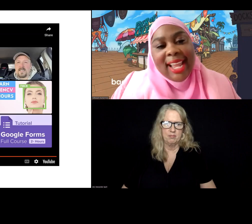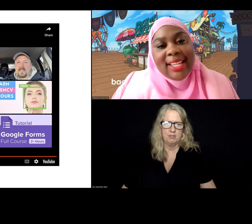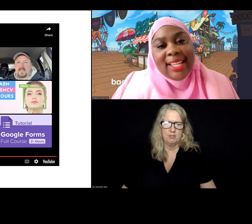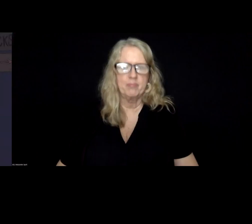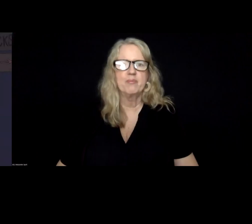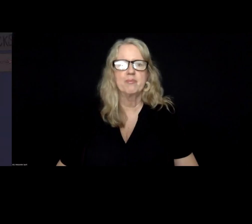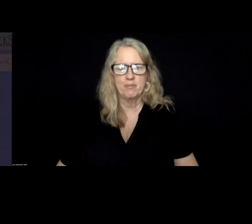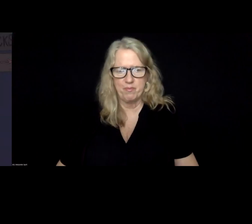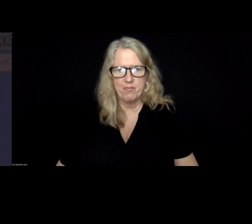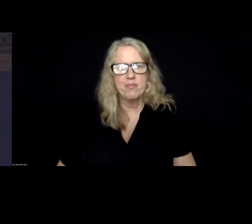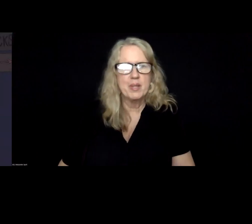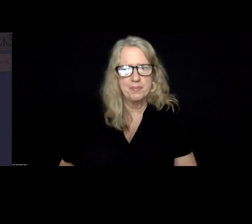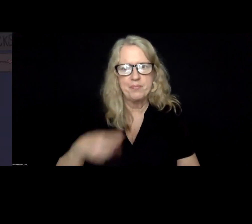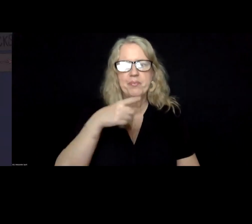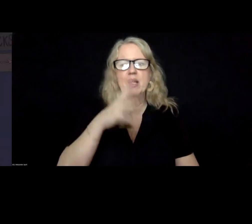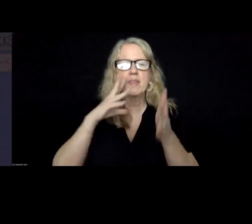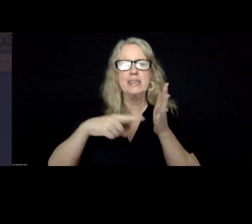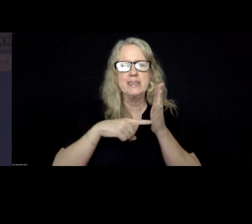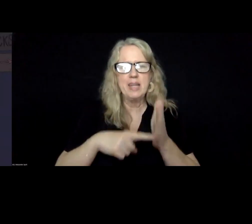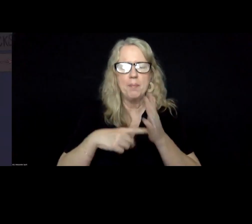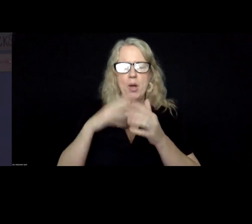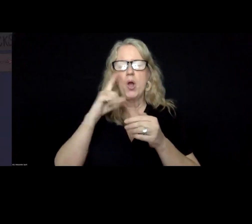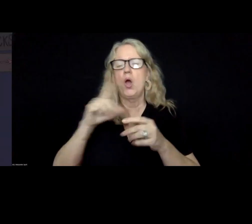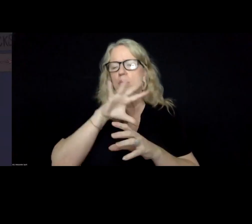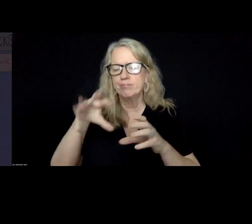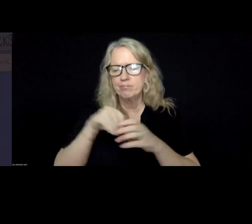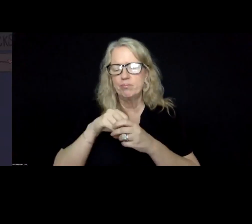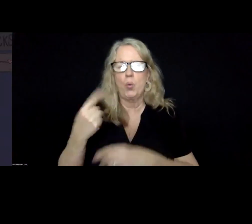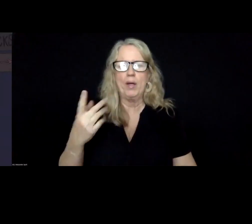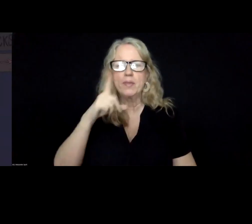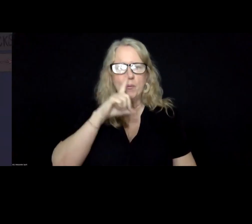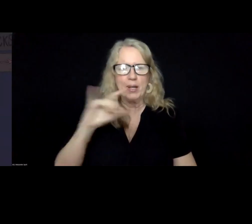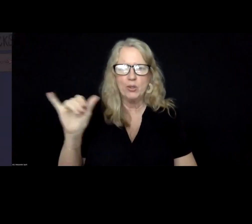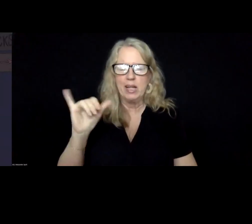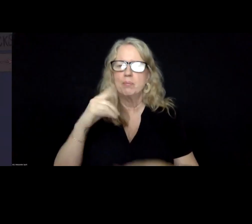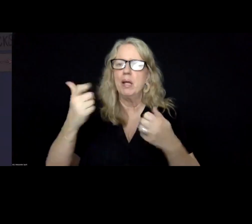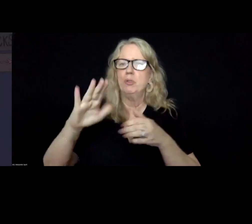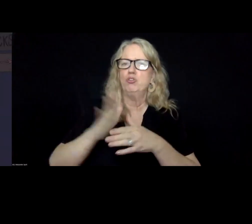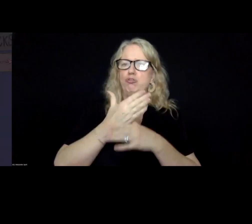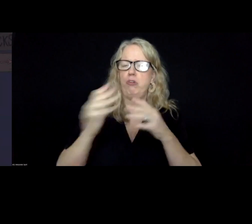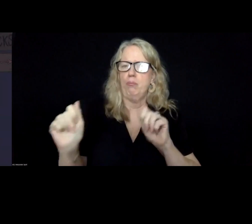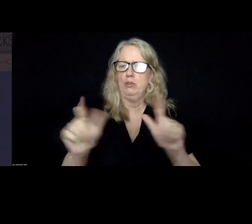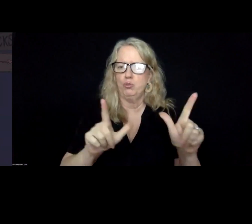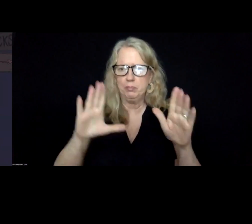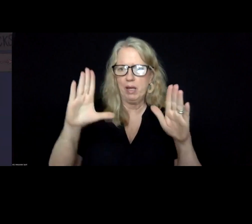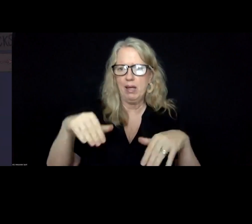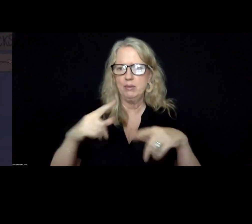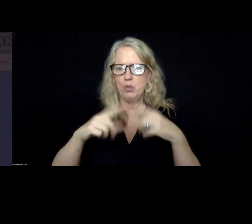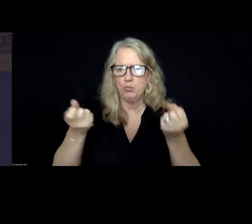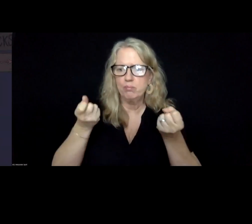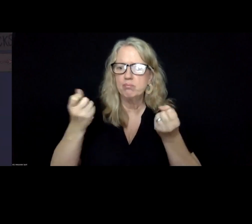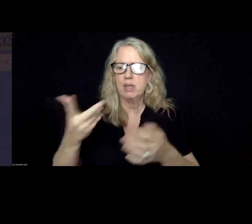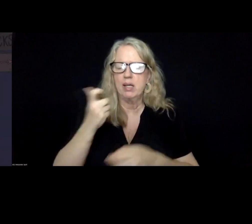All right. So this is a demo of our all-in-one platform, what that looks like. And I'm going to share my screen because I know we have quite a bit of